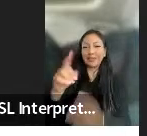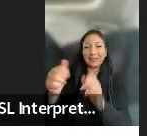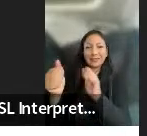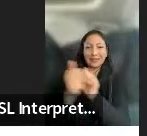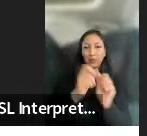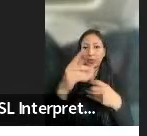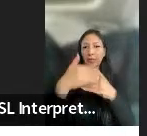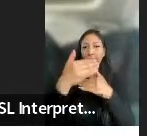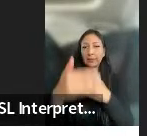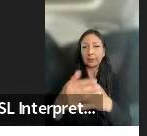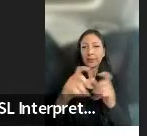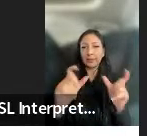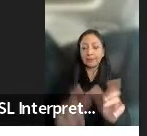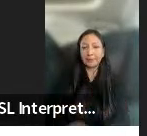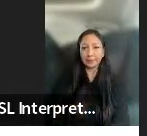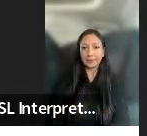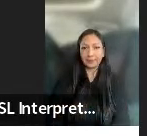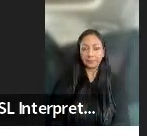slide.